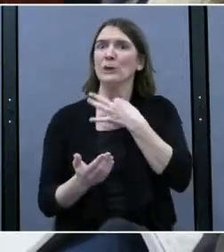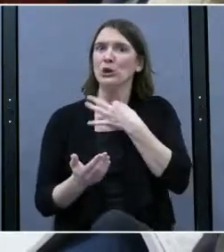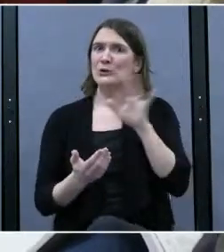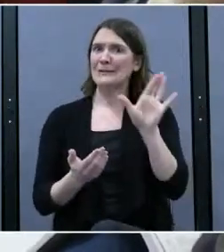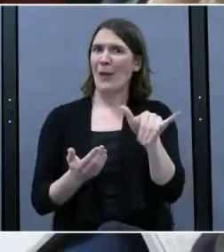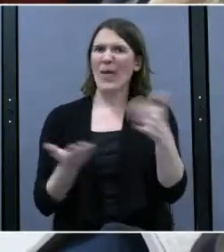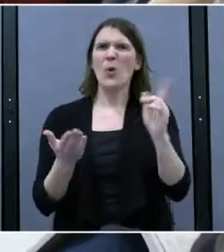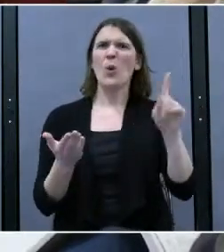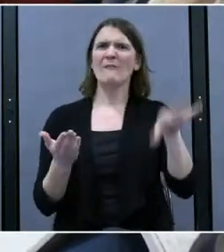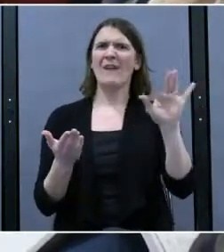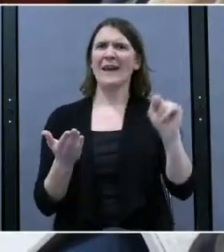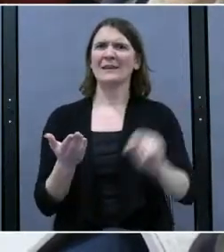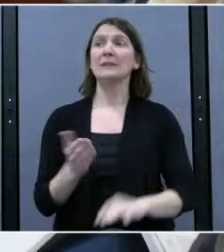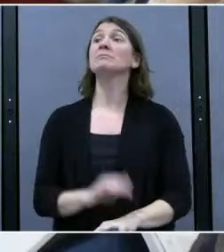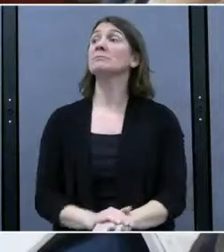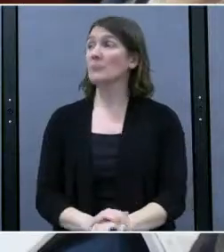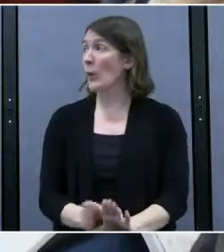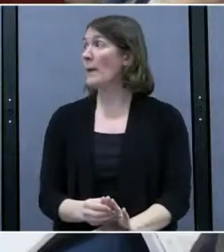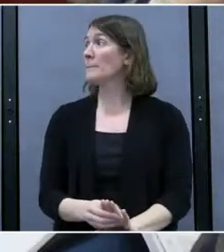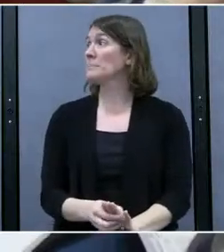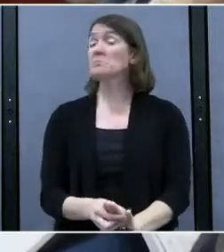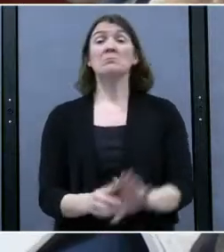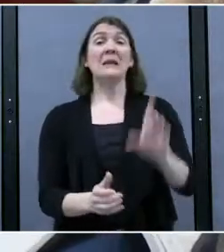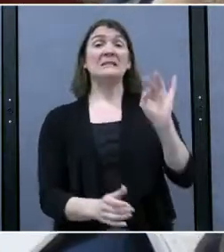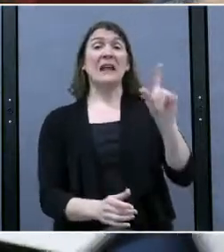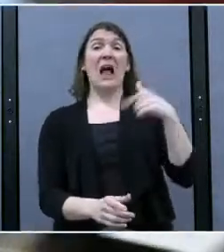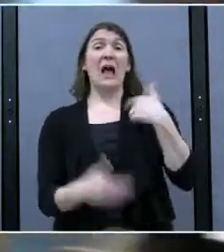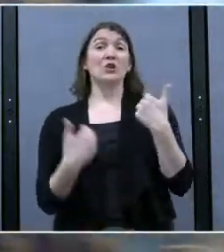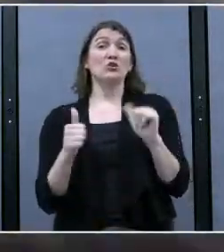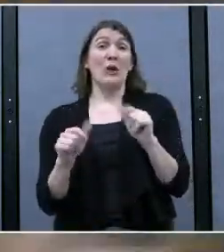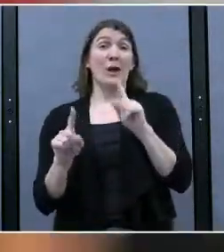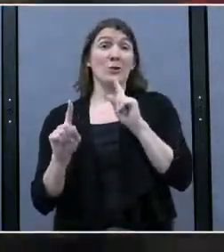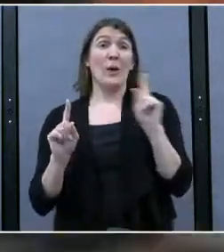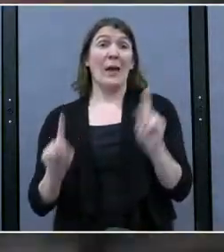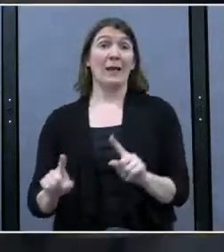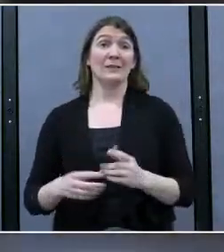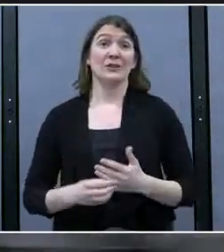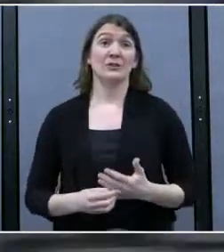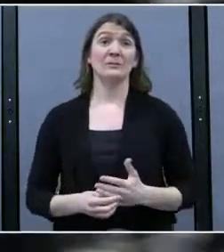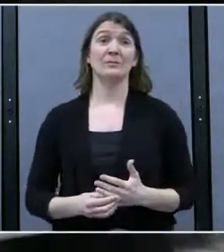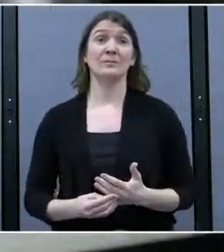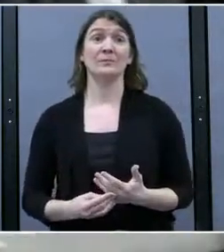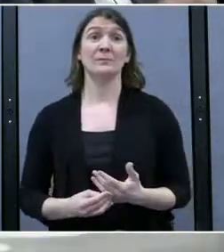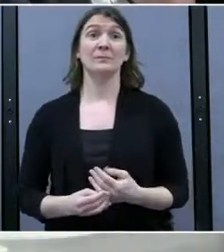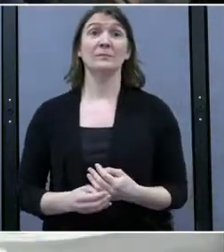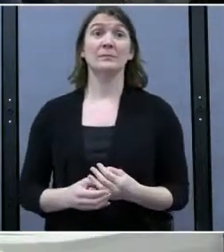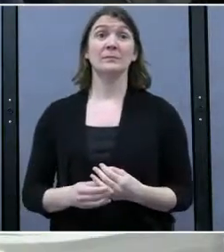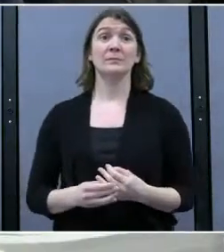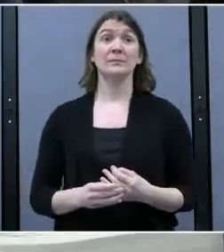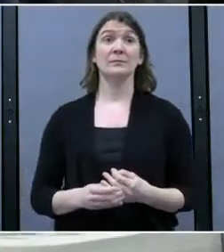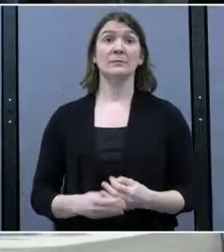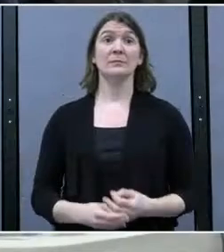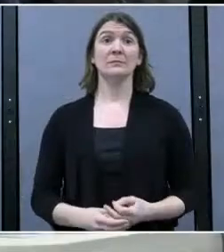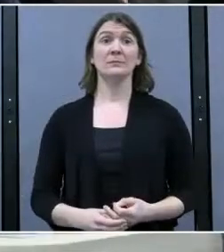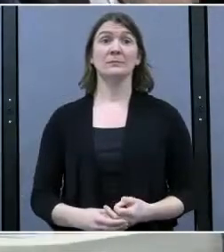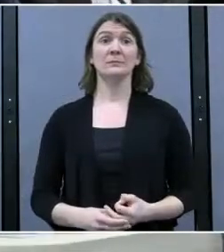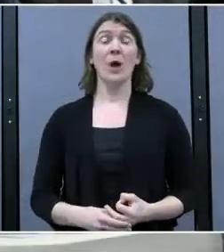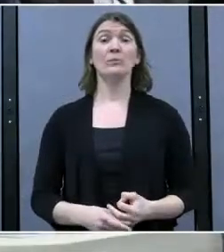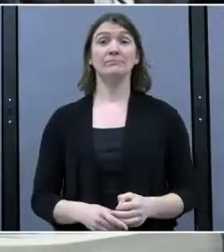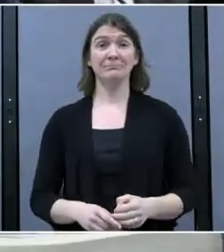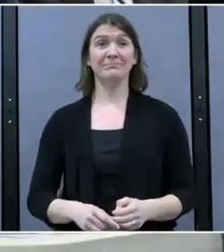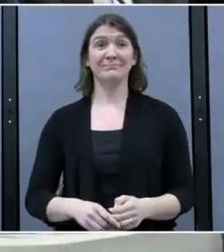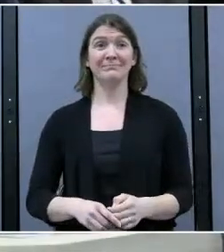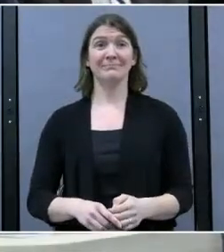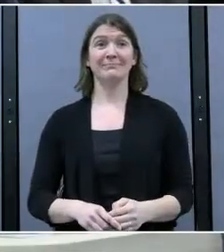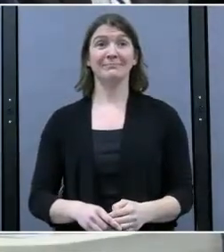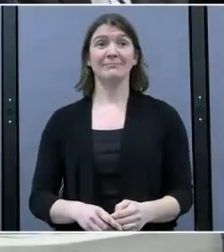that. Okay. I could try and give my layperson's answer to it. So this is the general fund budget. And I'm